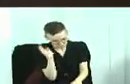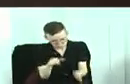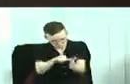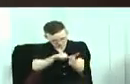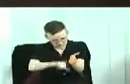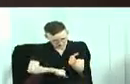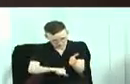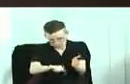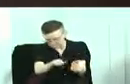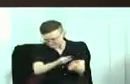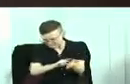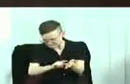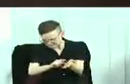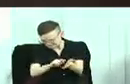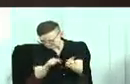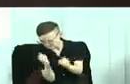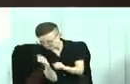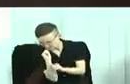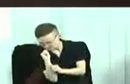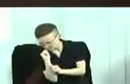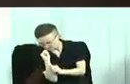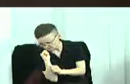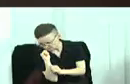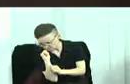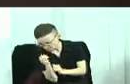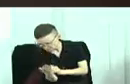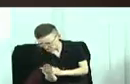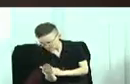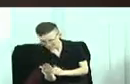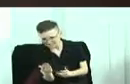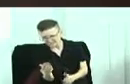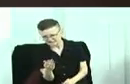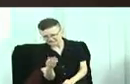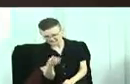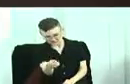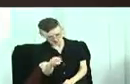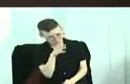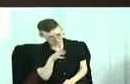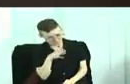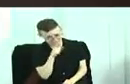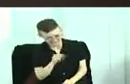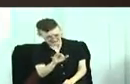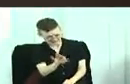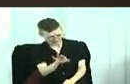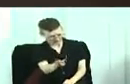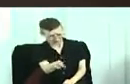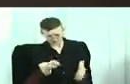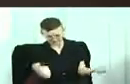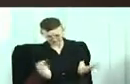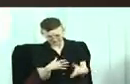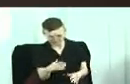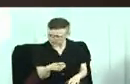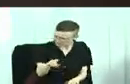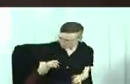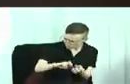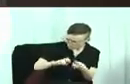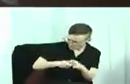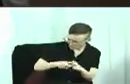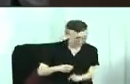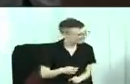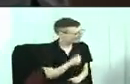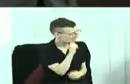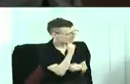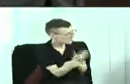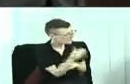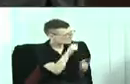early, and she was scared to death. What's the problem? I said. She said, I got surgery in the morning. I